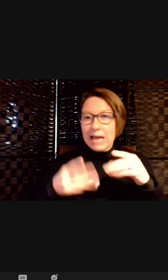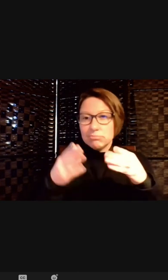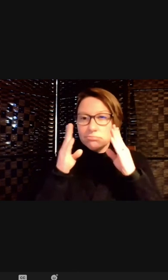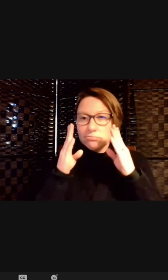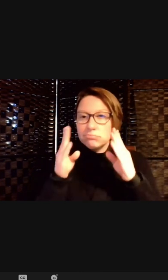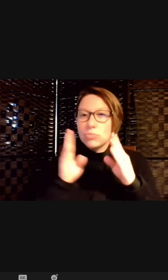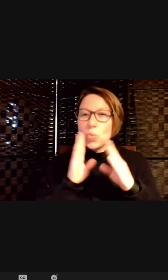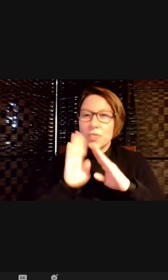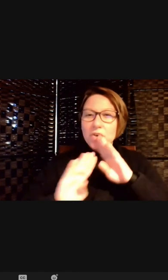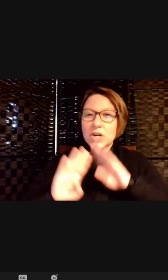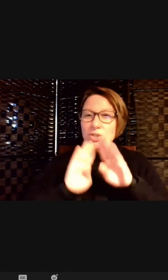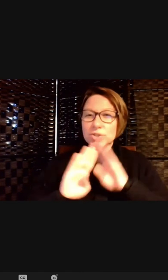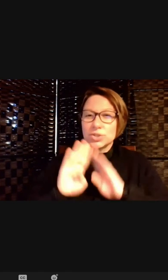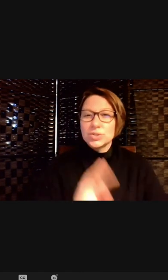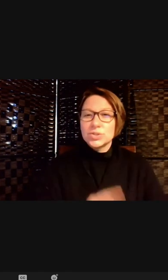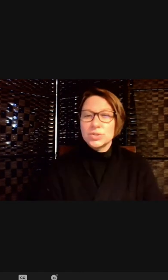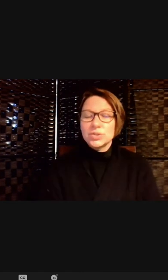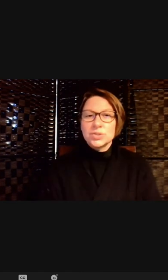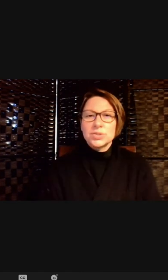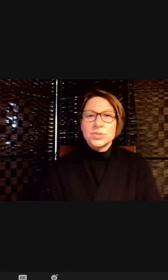more frustrational for them.